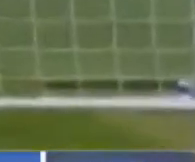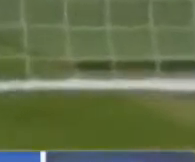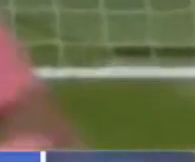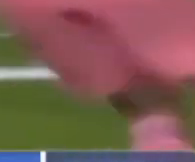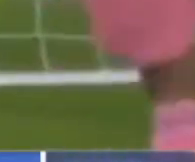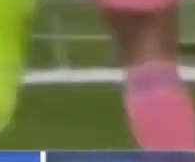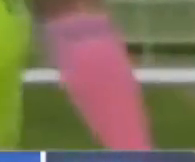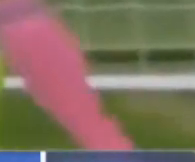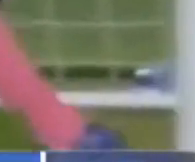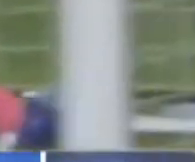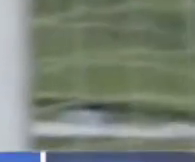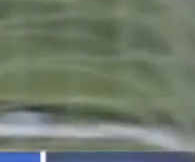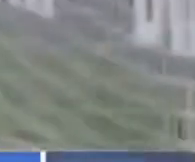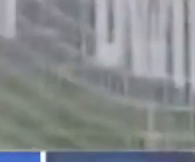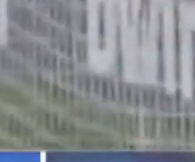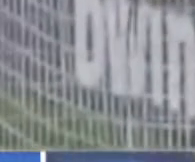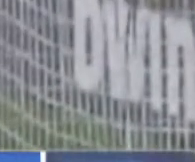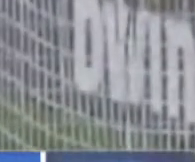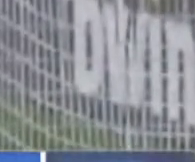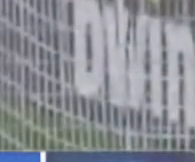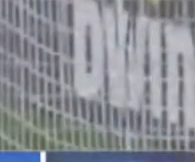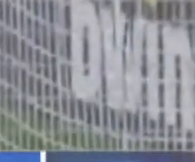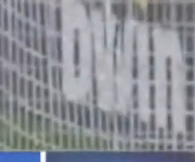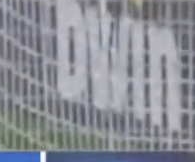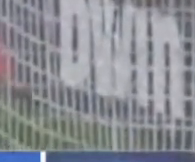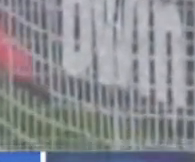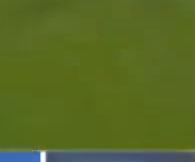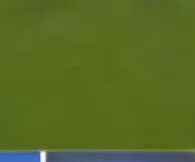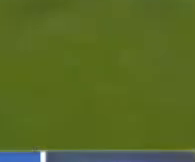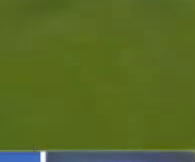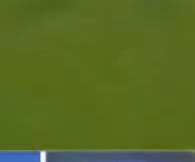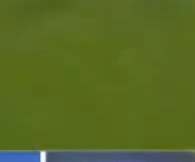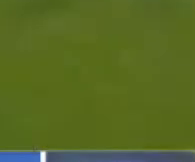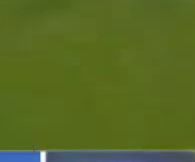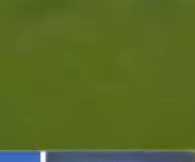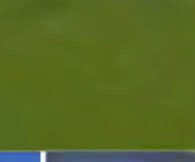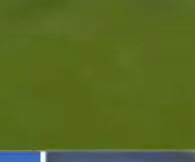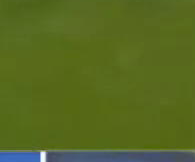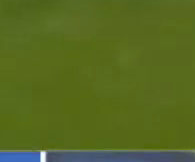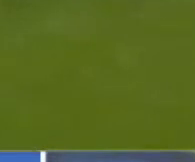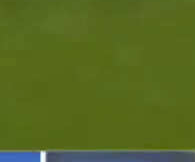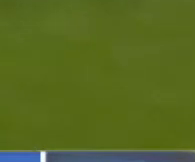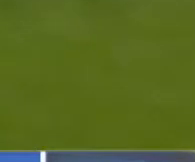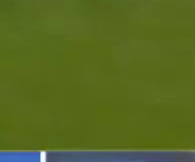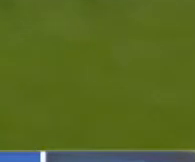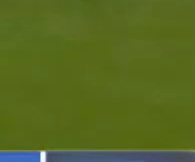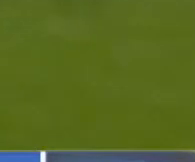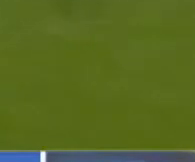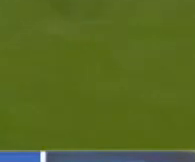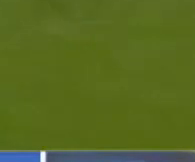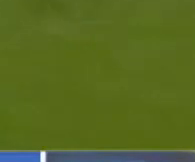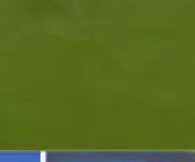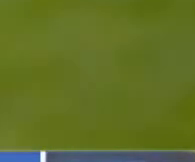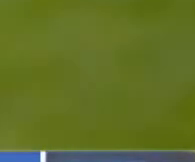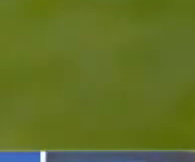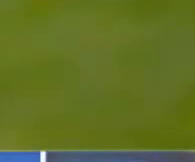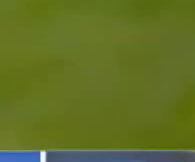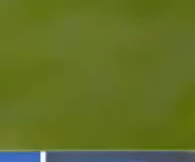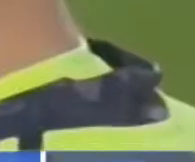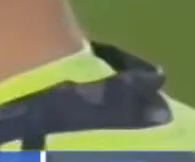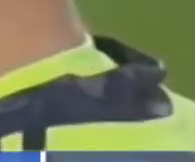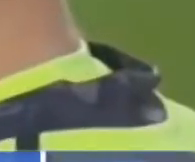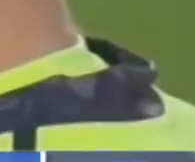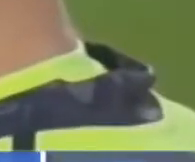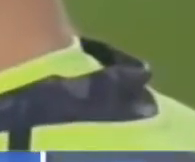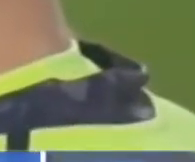was. As now Vas sends the ball into Maxi Gomez. The support,